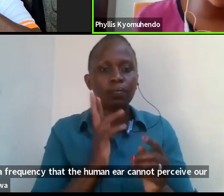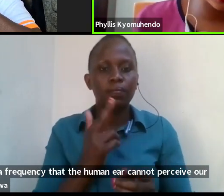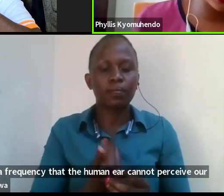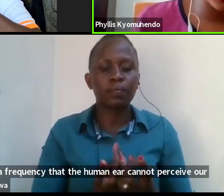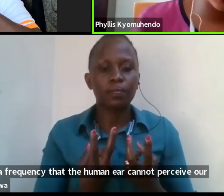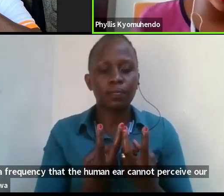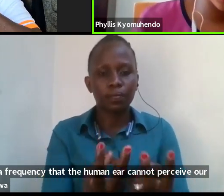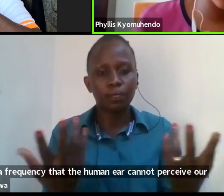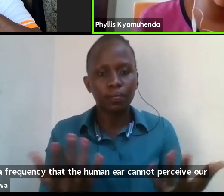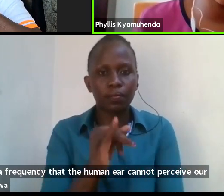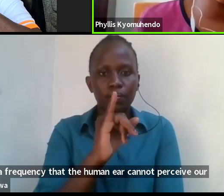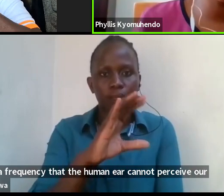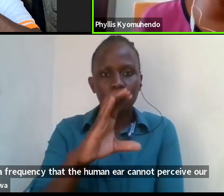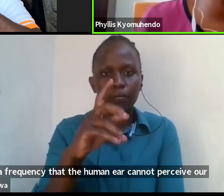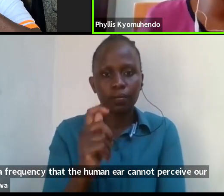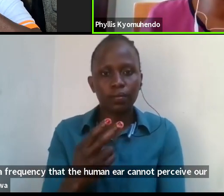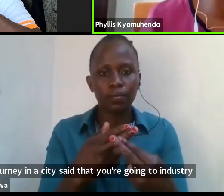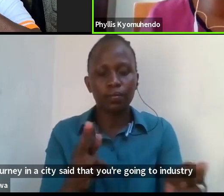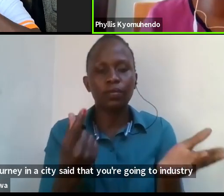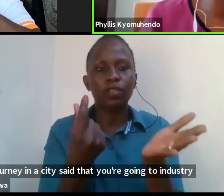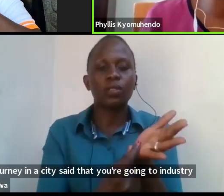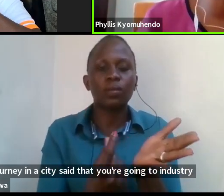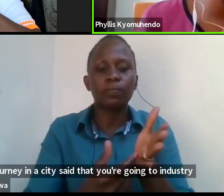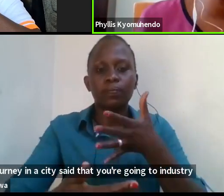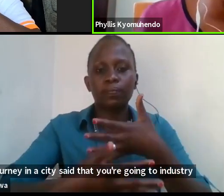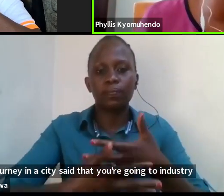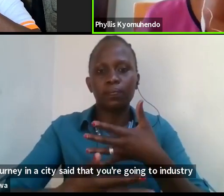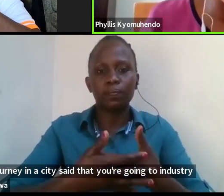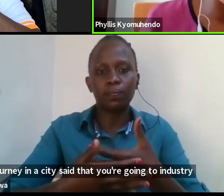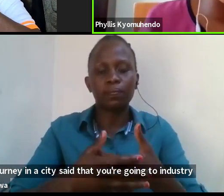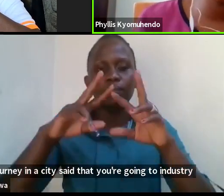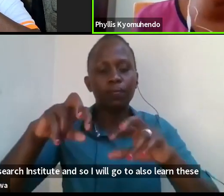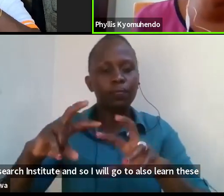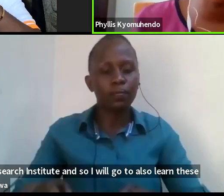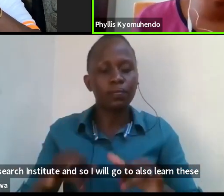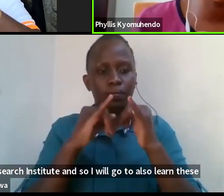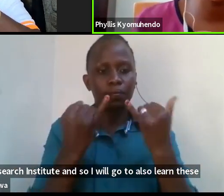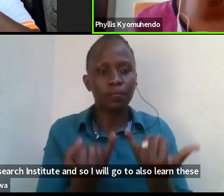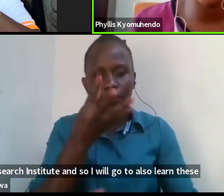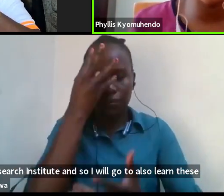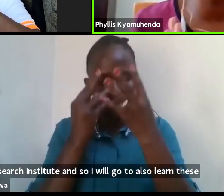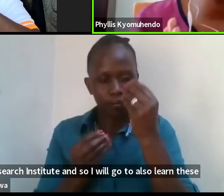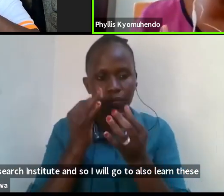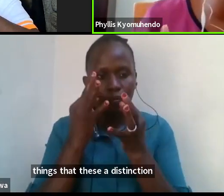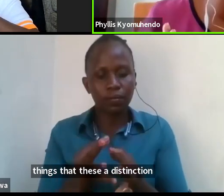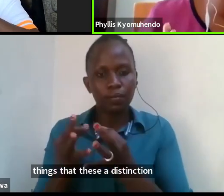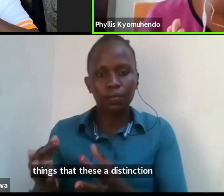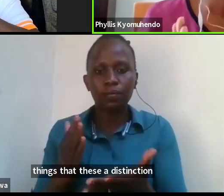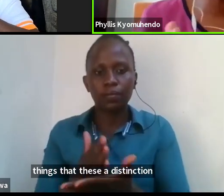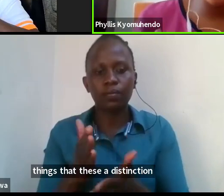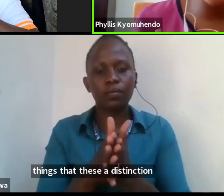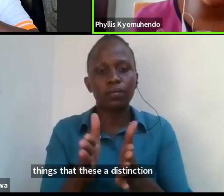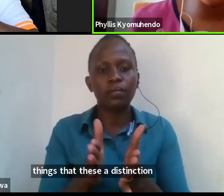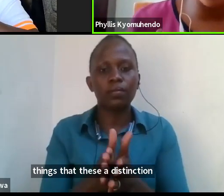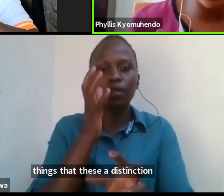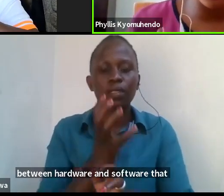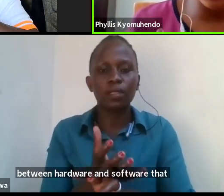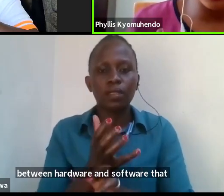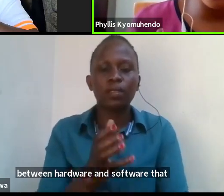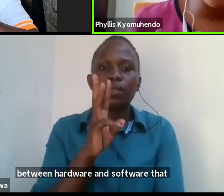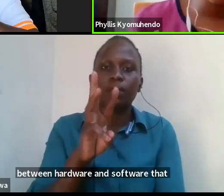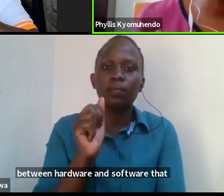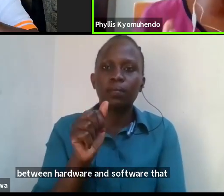at Uganda Industrial Research Institute, and that's where we got to also learn these things, that there's a distinction between hardware and software, that fine, you're going to